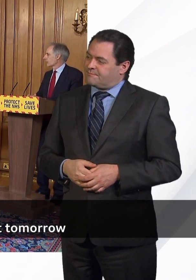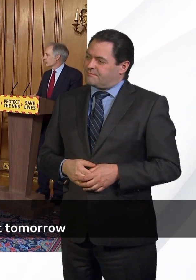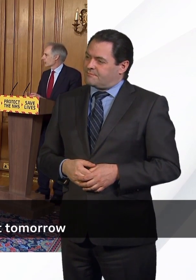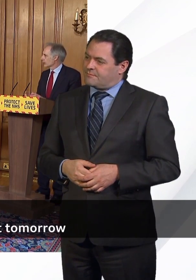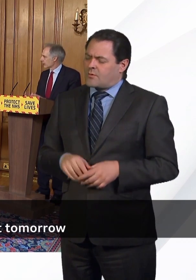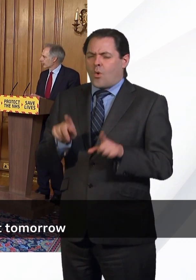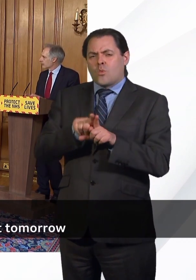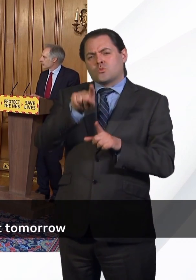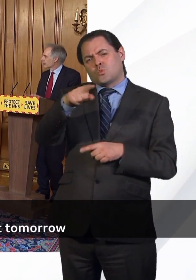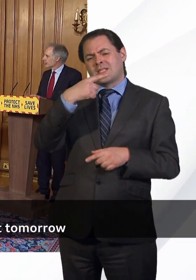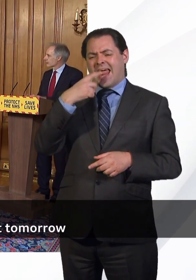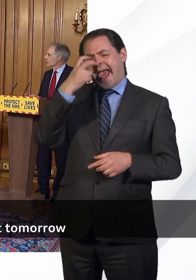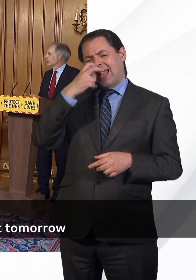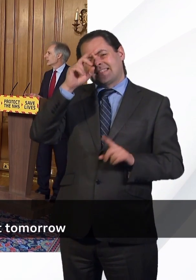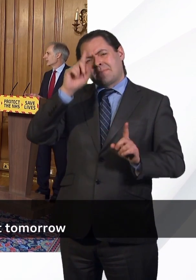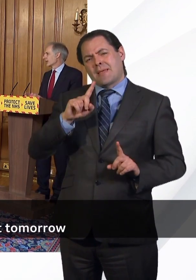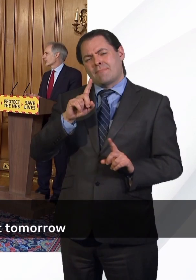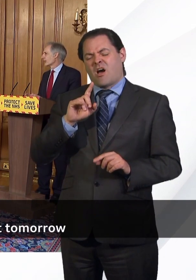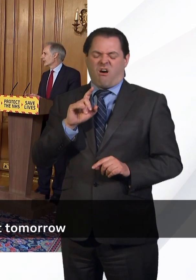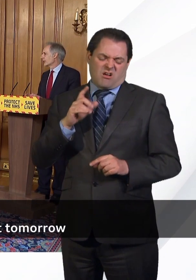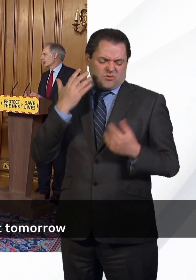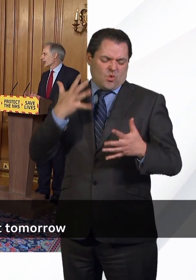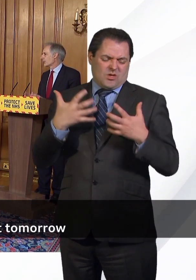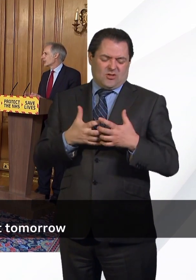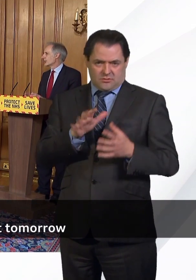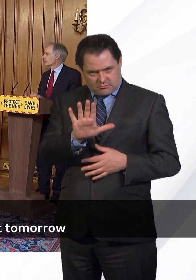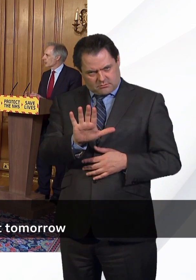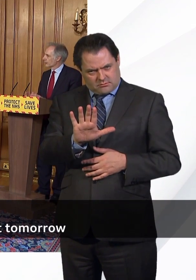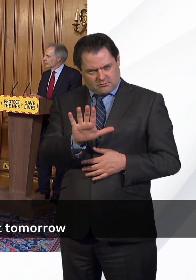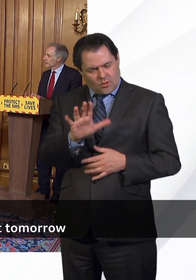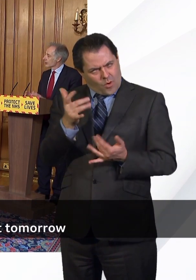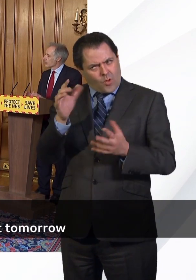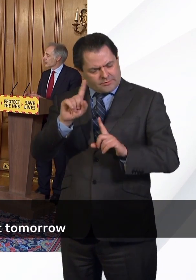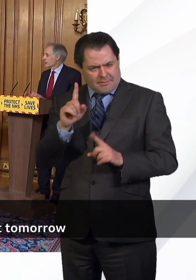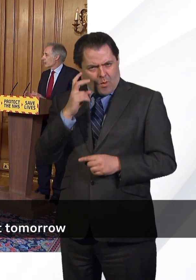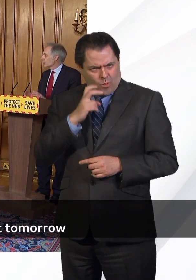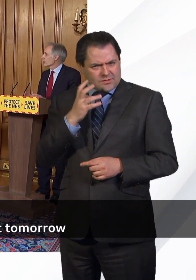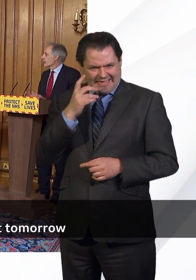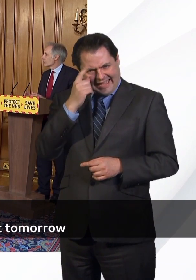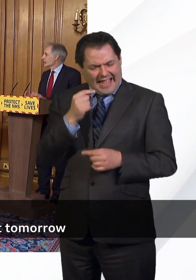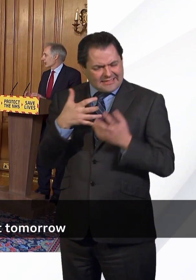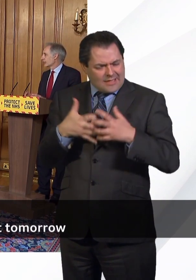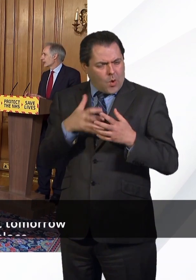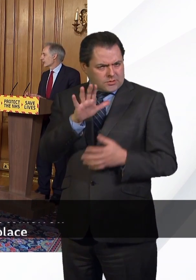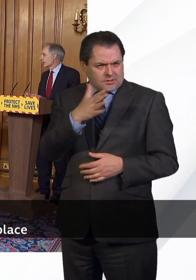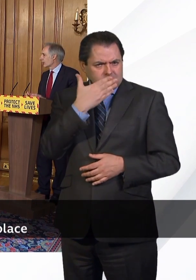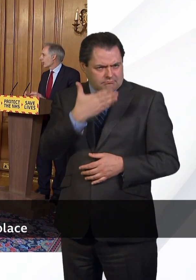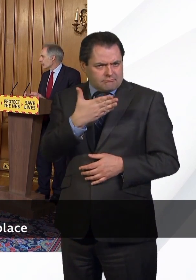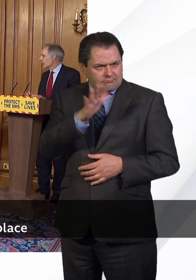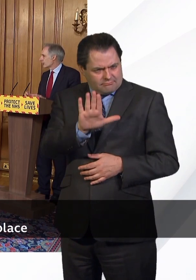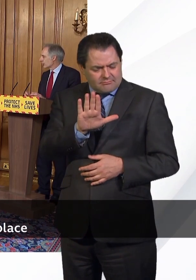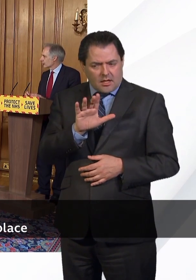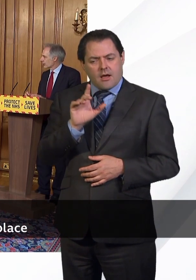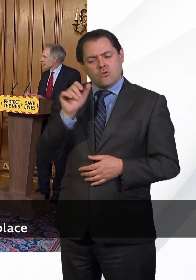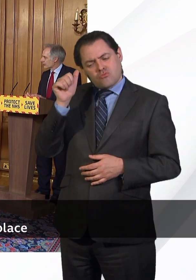quite a lot of elderly people who are extremely tech savvy and quite happy to use smartphones, but we've also recognised that there are other ways of doing